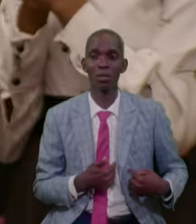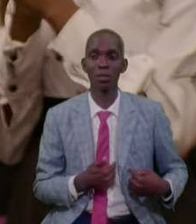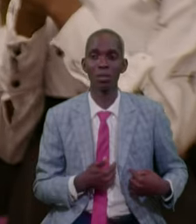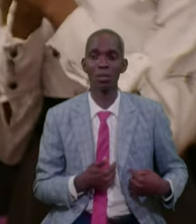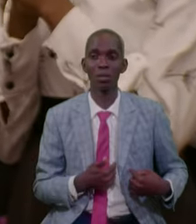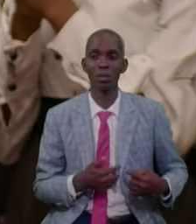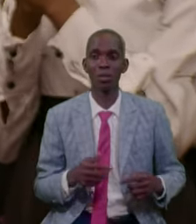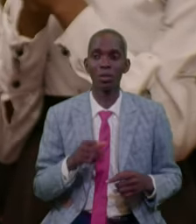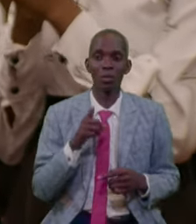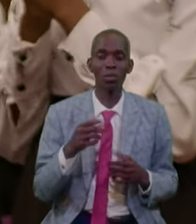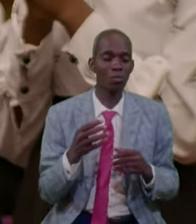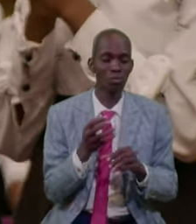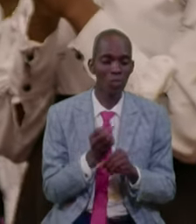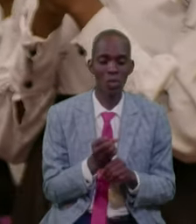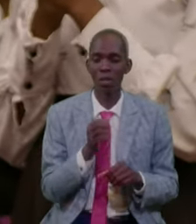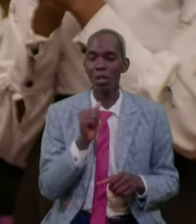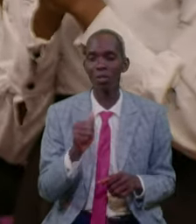a corrupt heart,